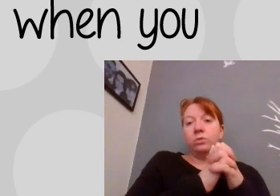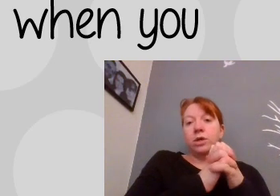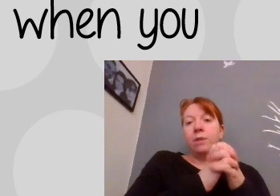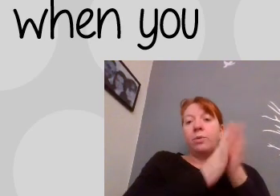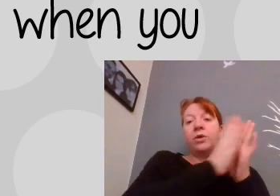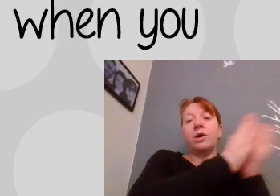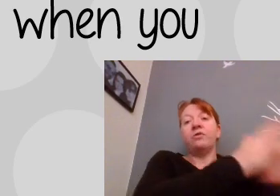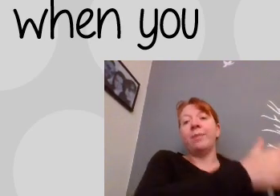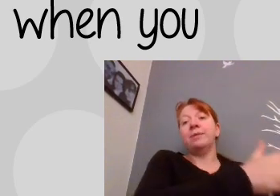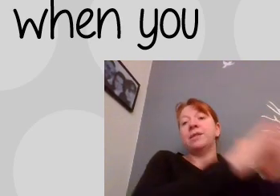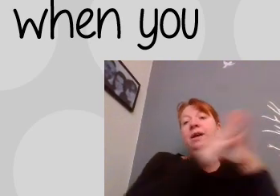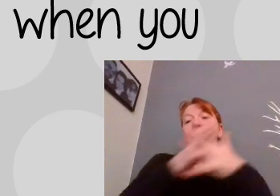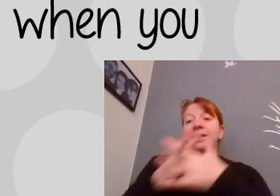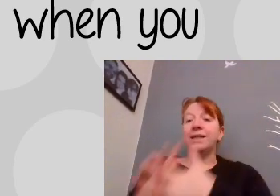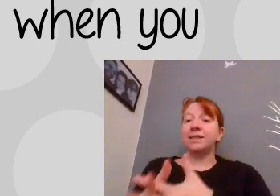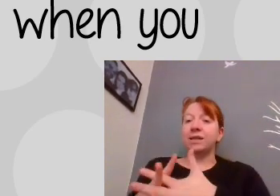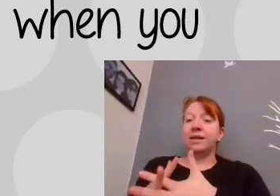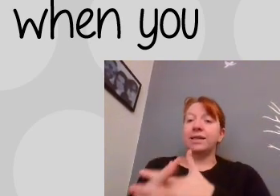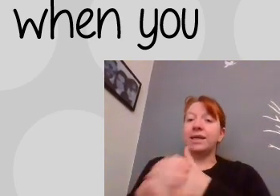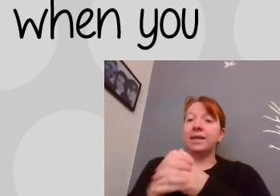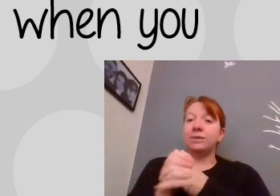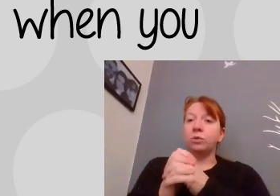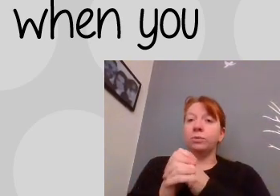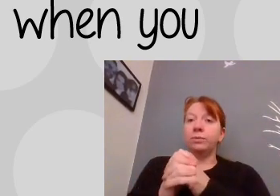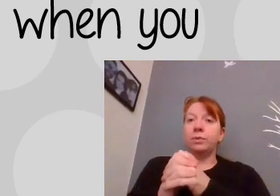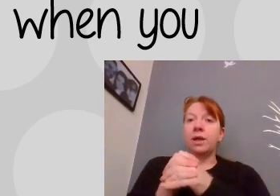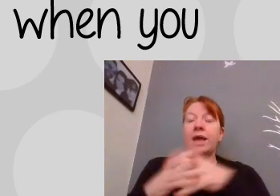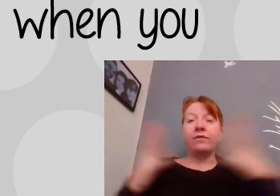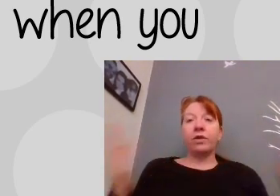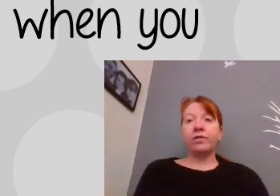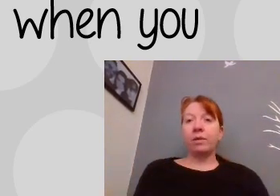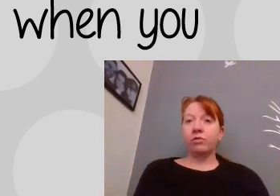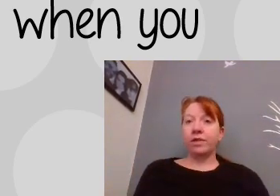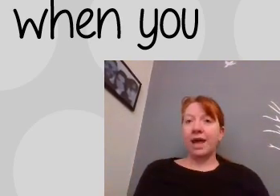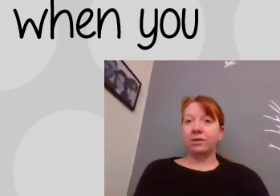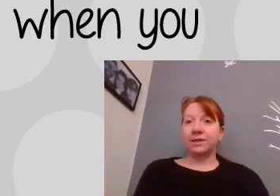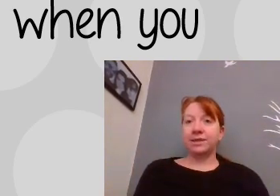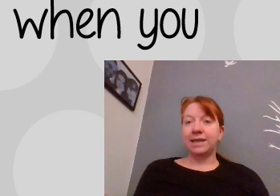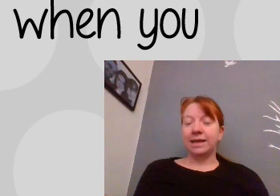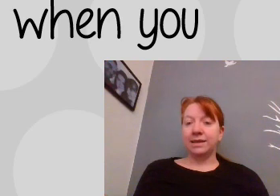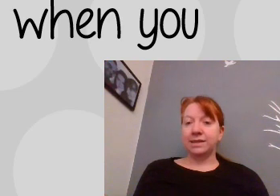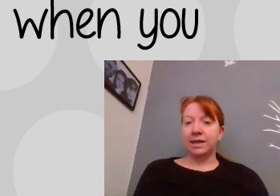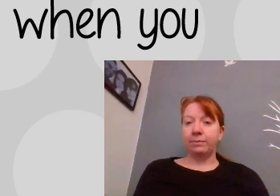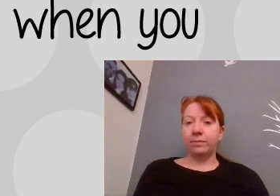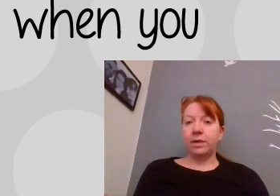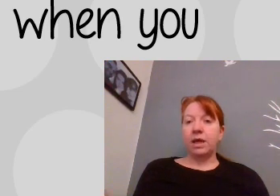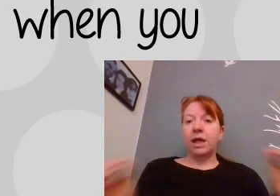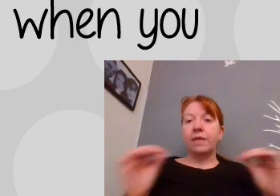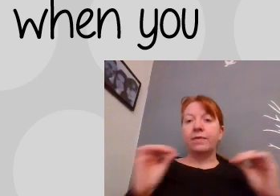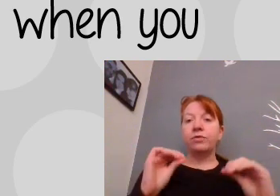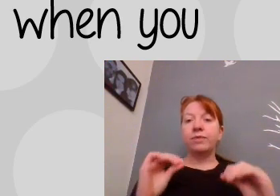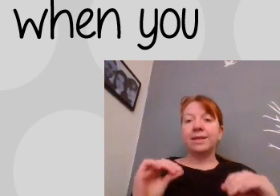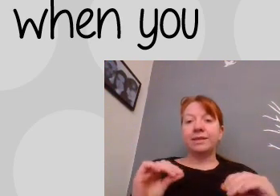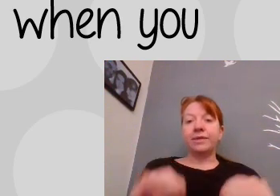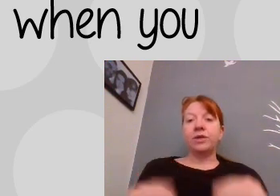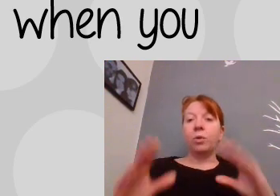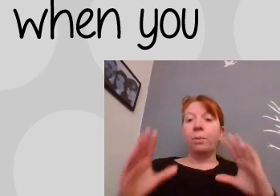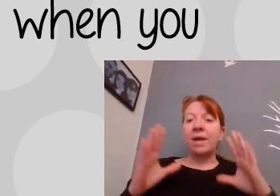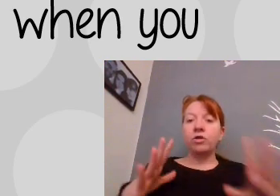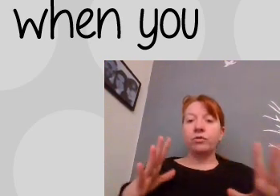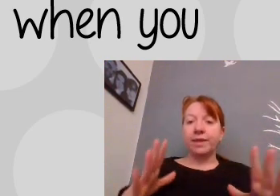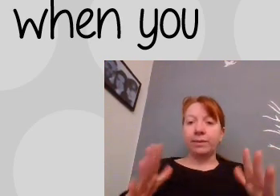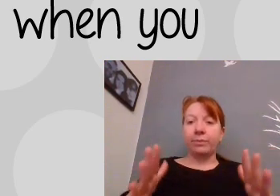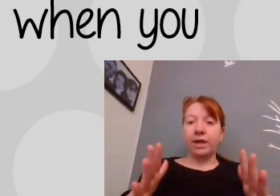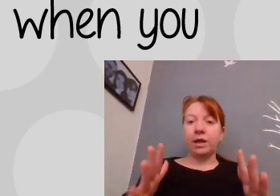it's cold. But when you come from outside to inside, it's warm, even though the temperature in the house is exactly the same. This is relatively.